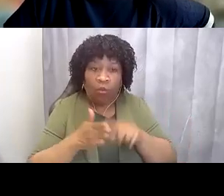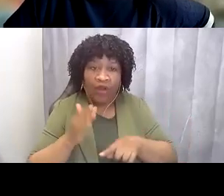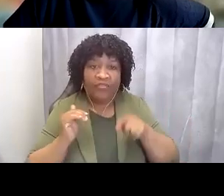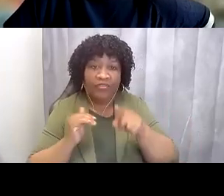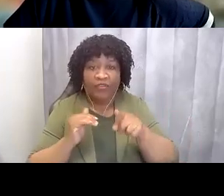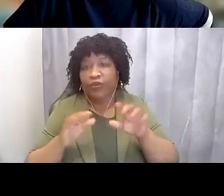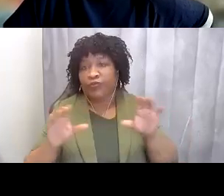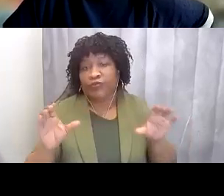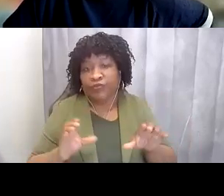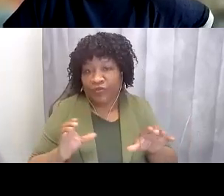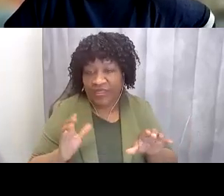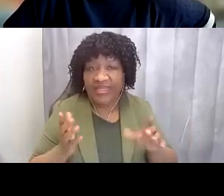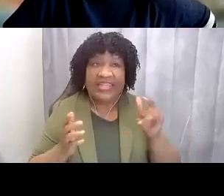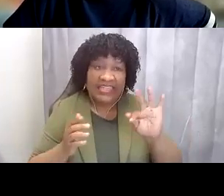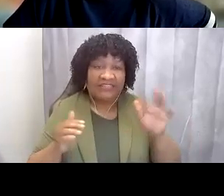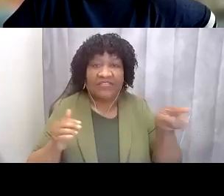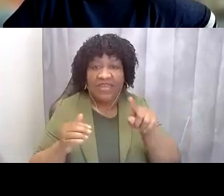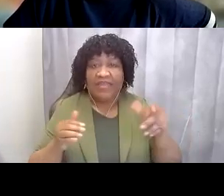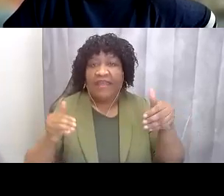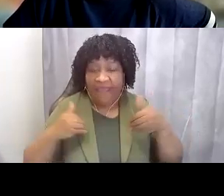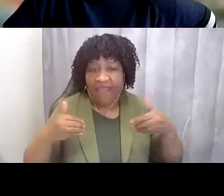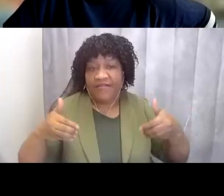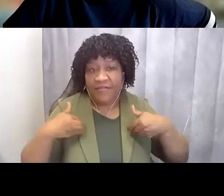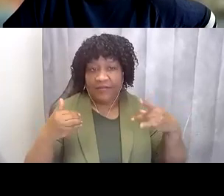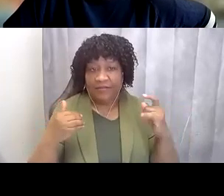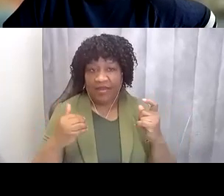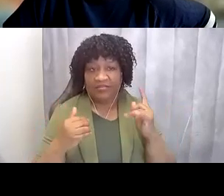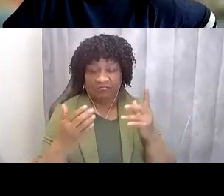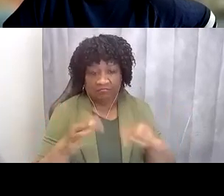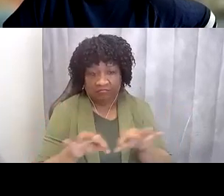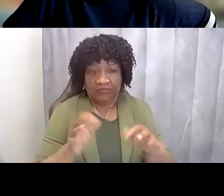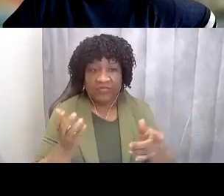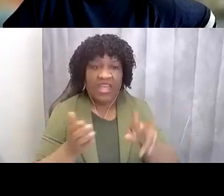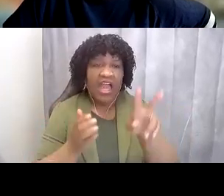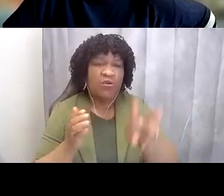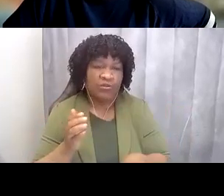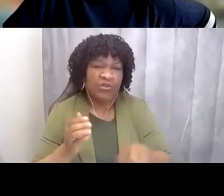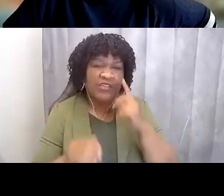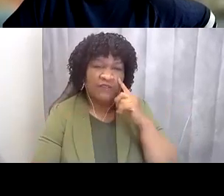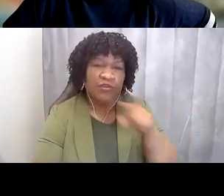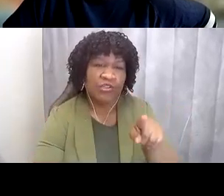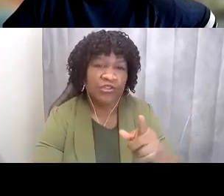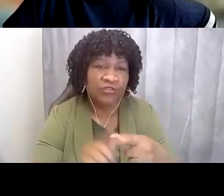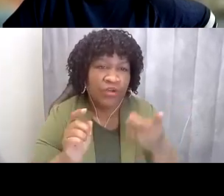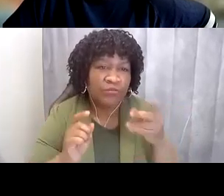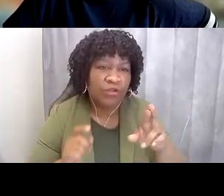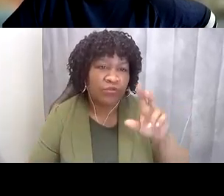doing and if they have it. So I'll just read this quote from Dr.